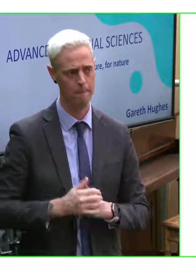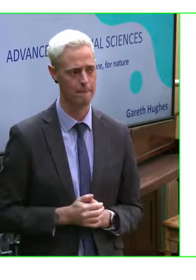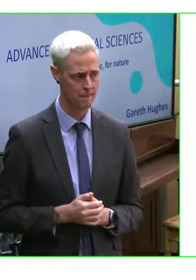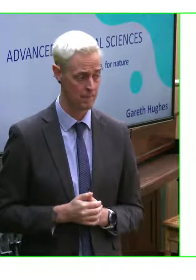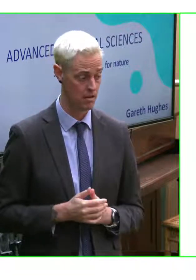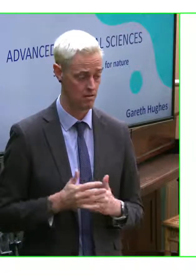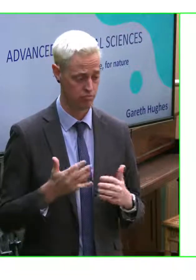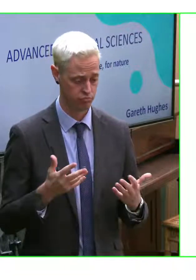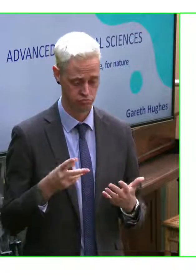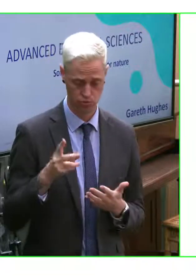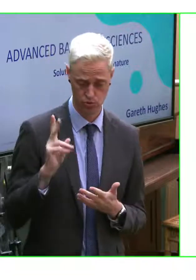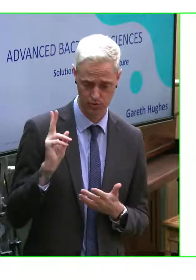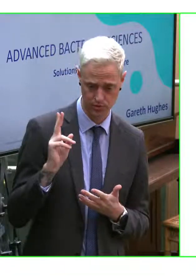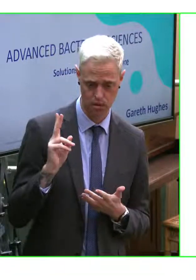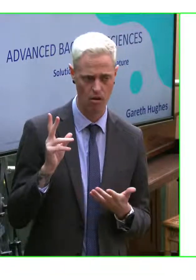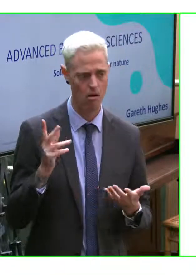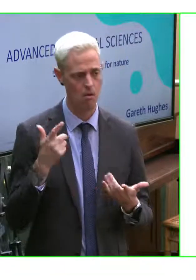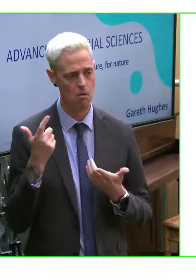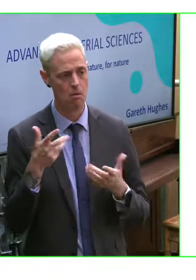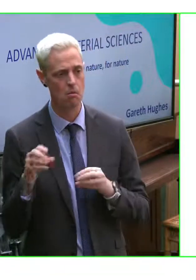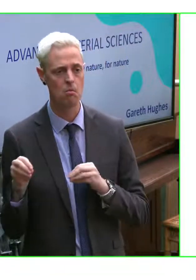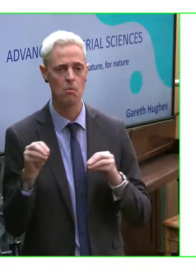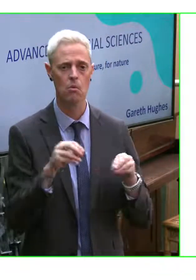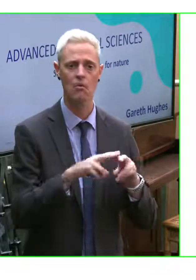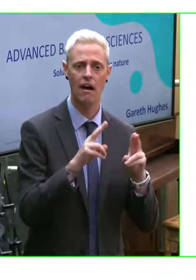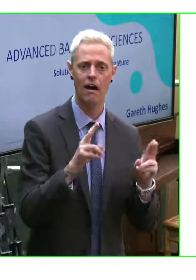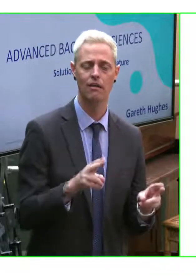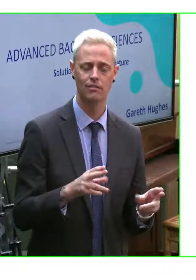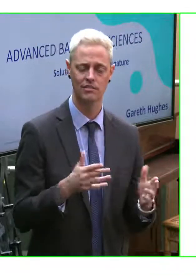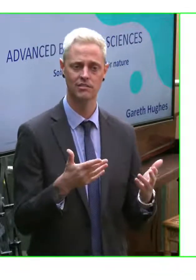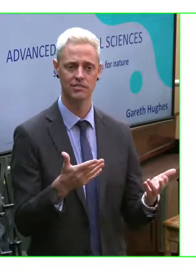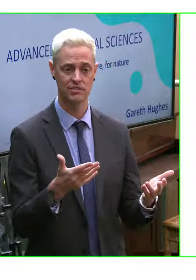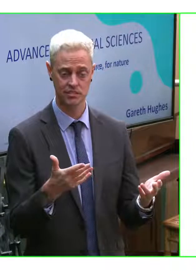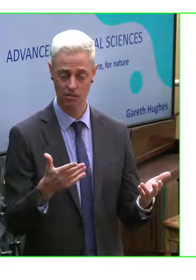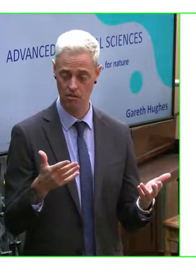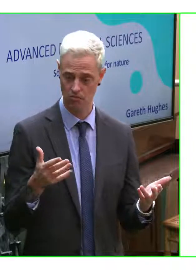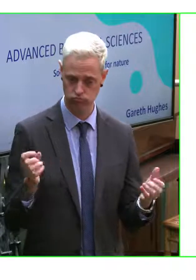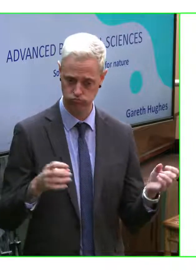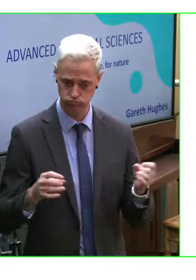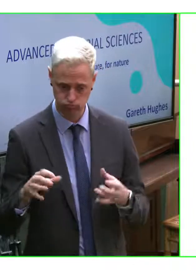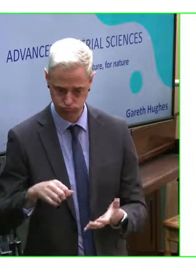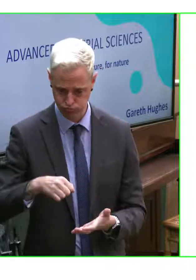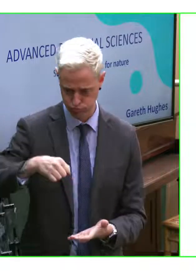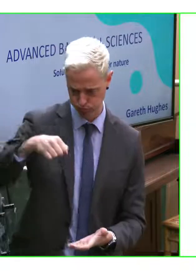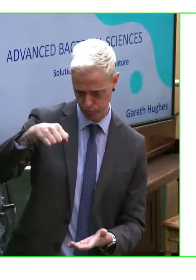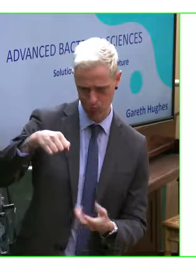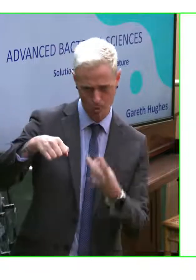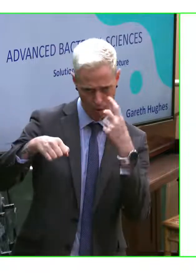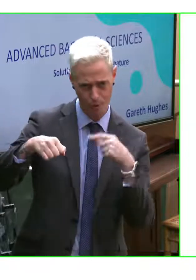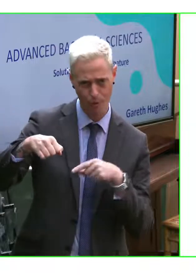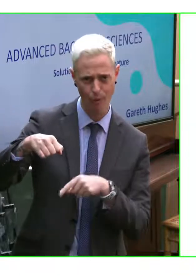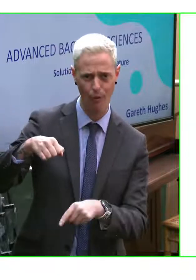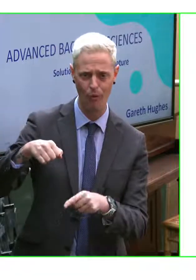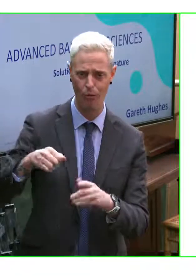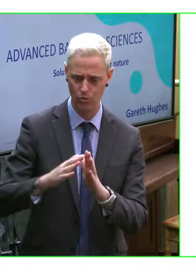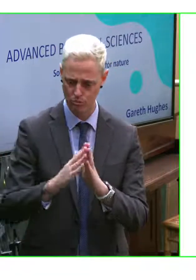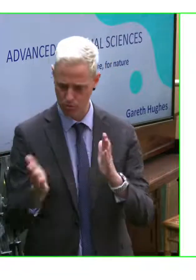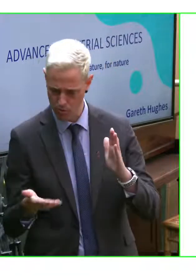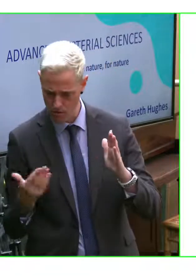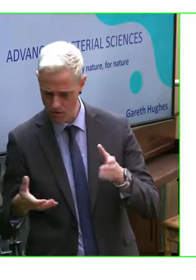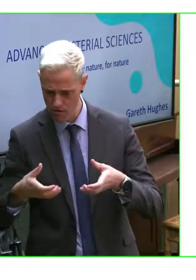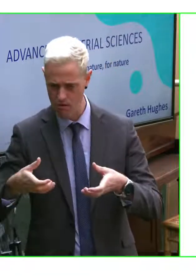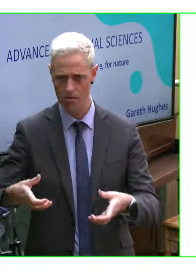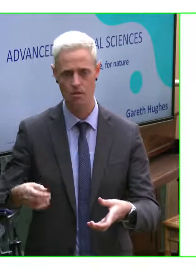about 2 weeks ago, I'm moving house, and I went into my stable and I opened up the trunk that had all of my old pitch book